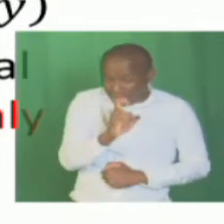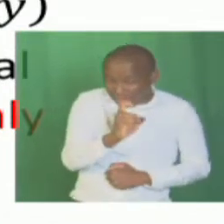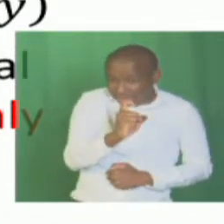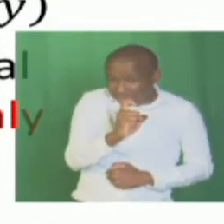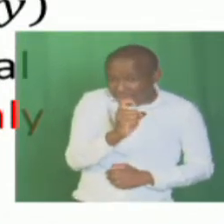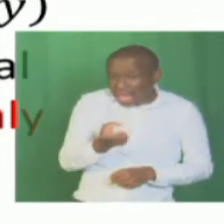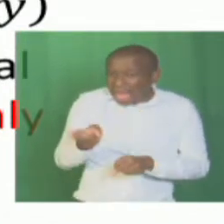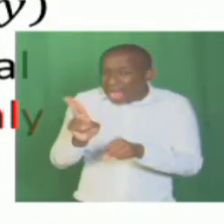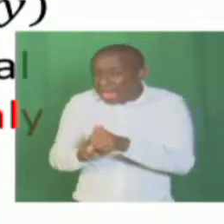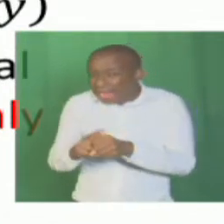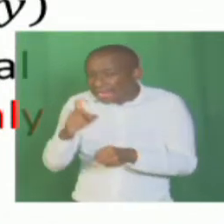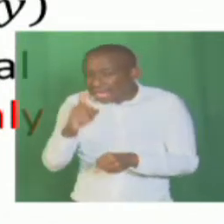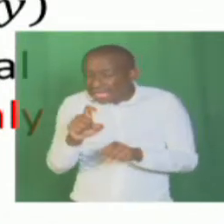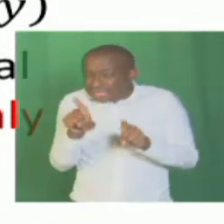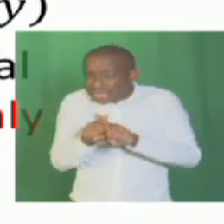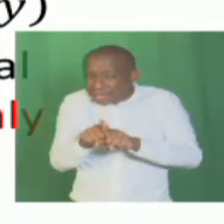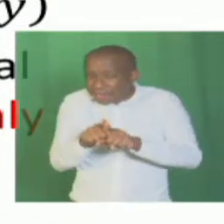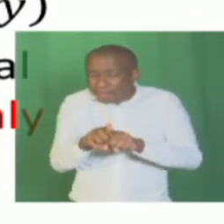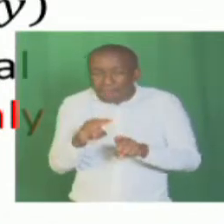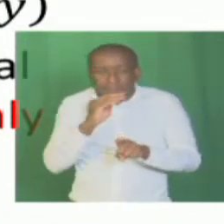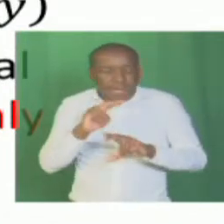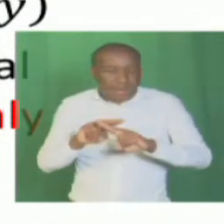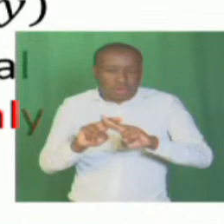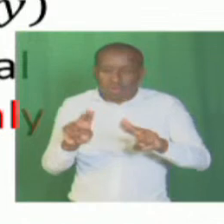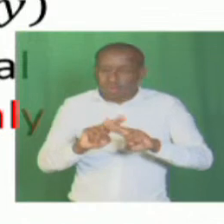repeated, then that means